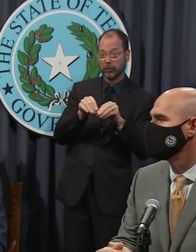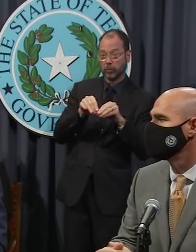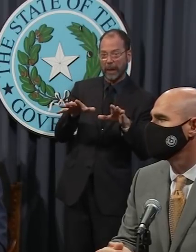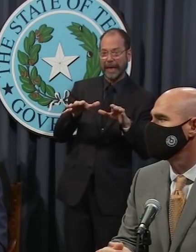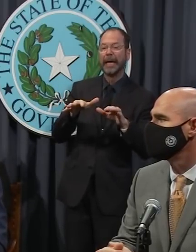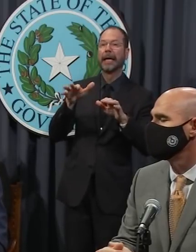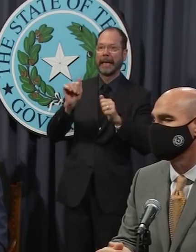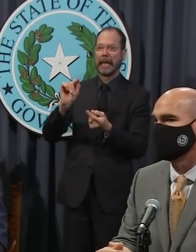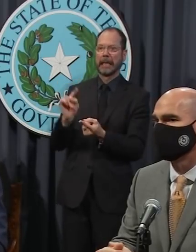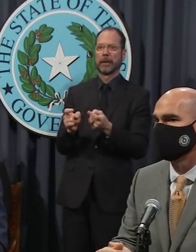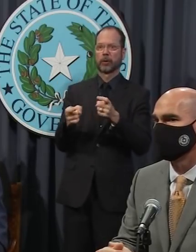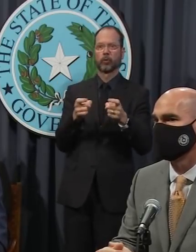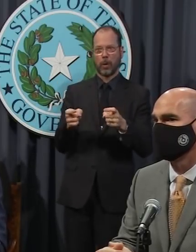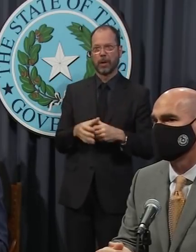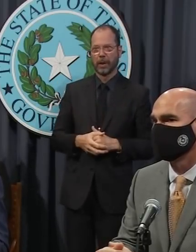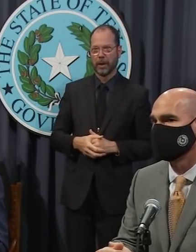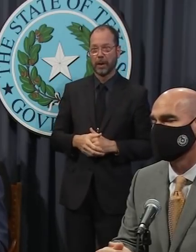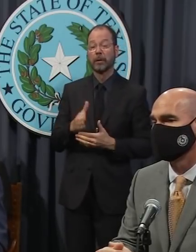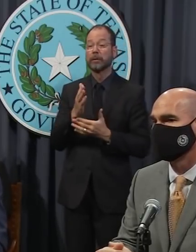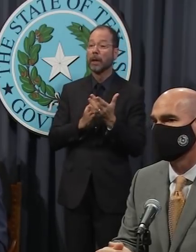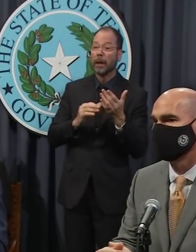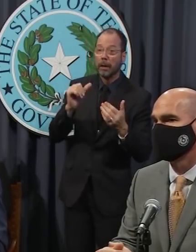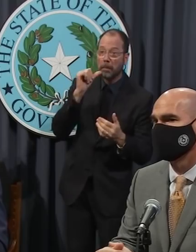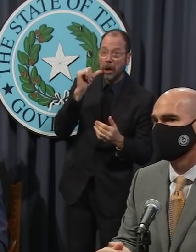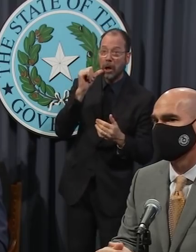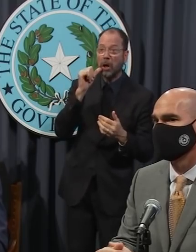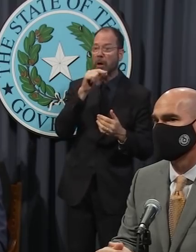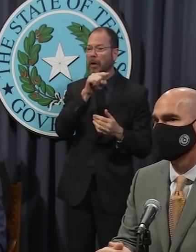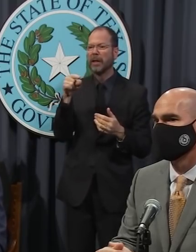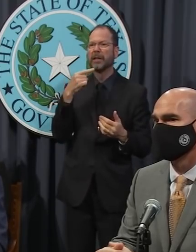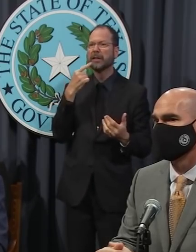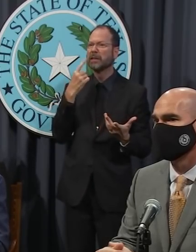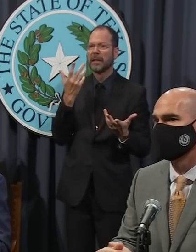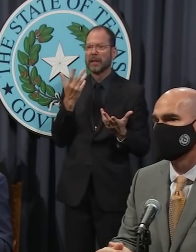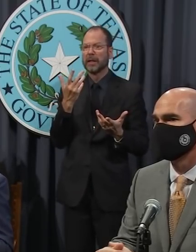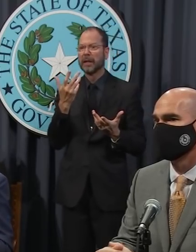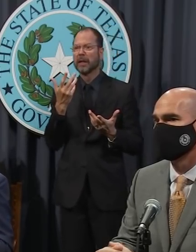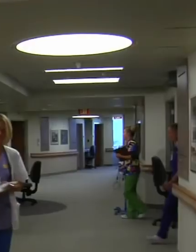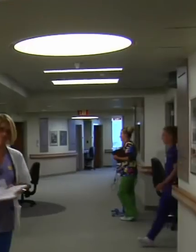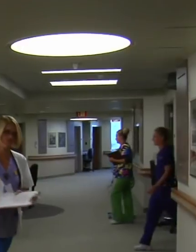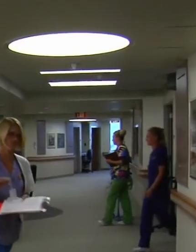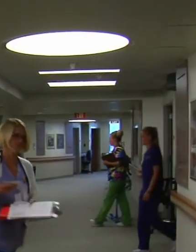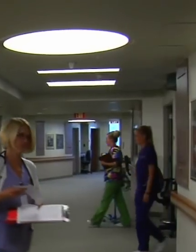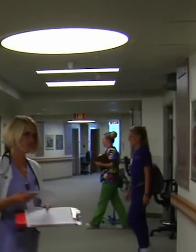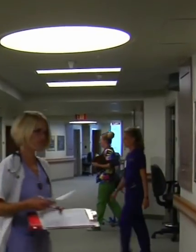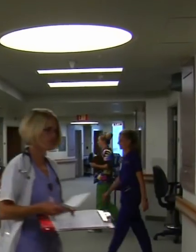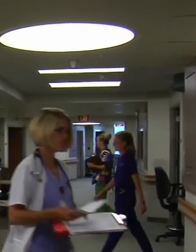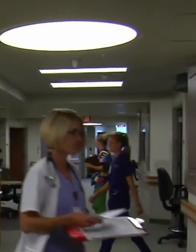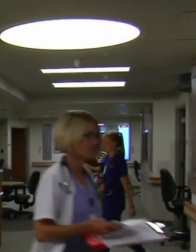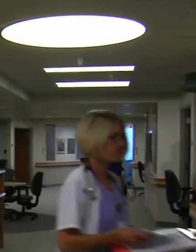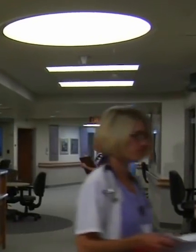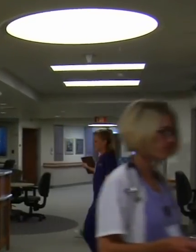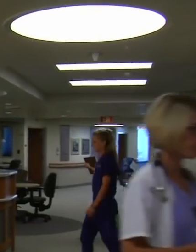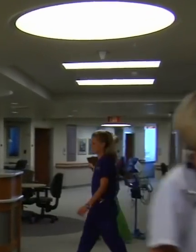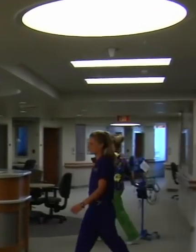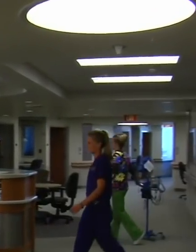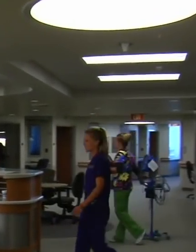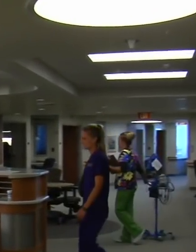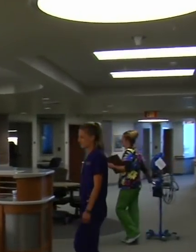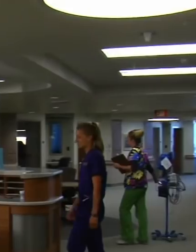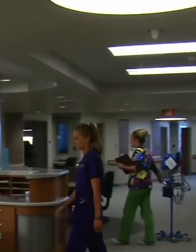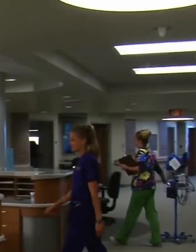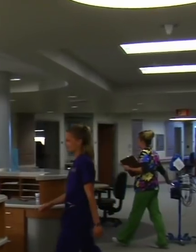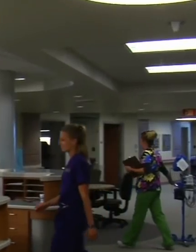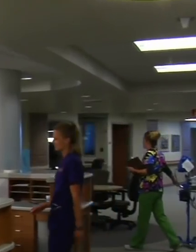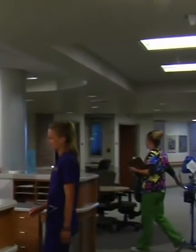COVID is contained. One more business segment is expanding under the governor's new orders: hospitals. The governor says they can now